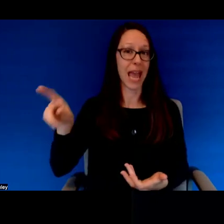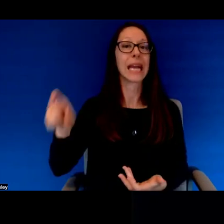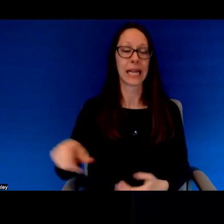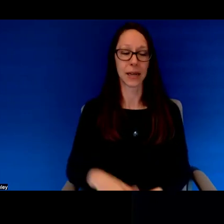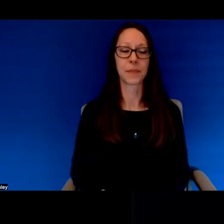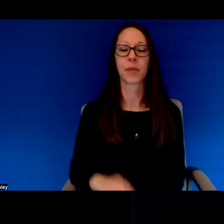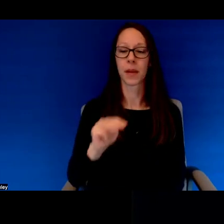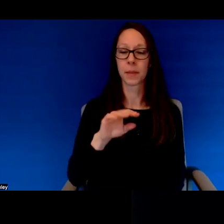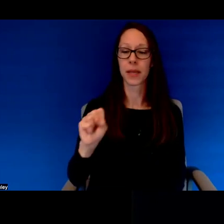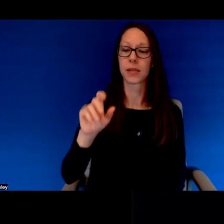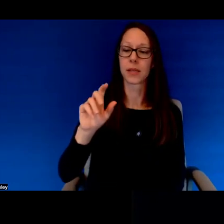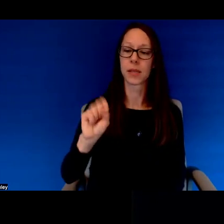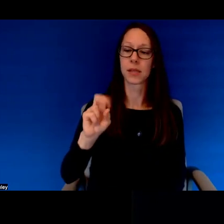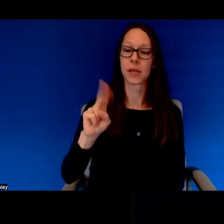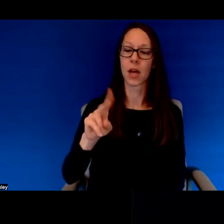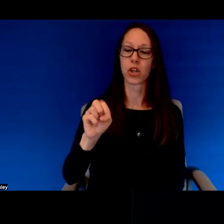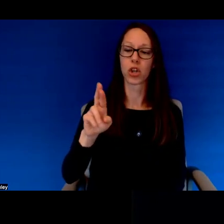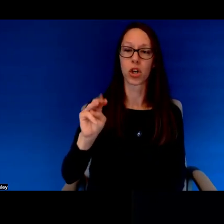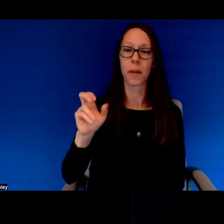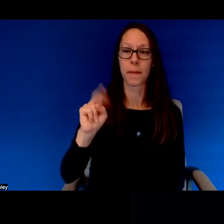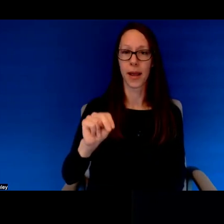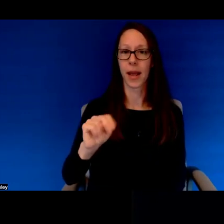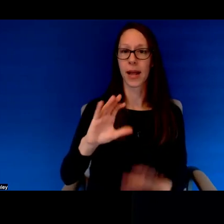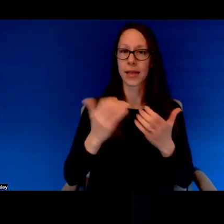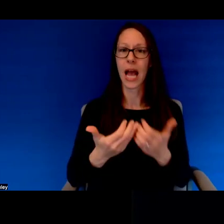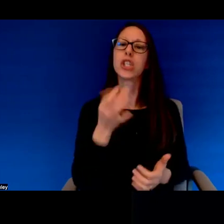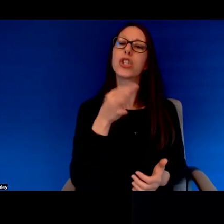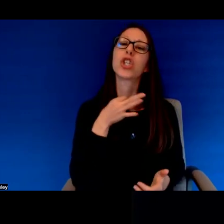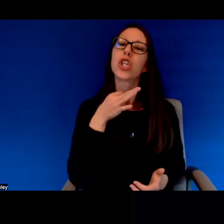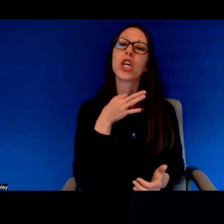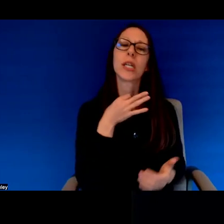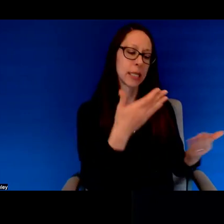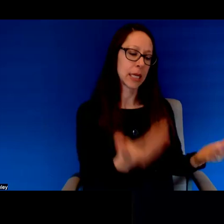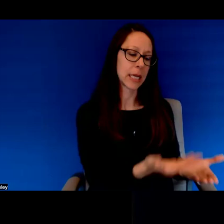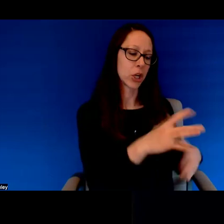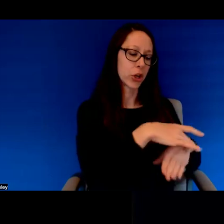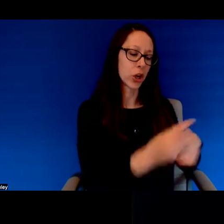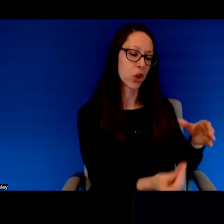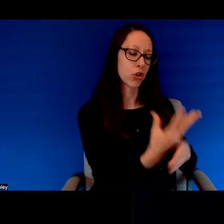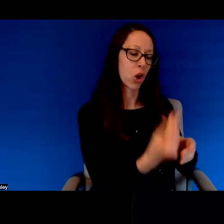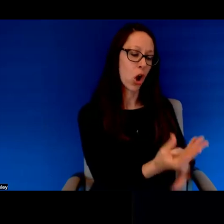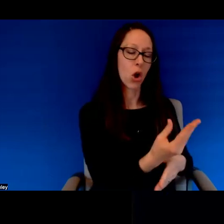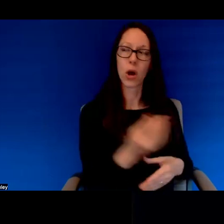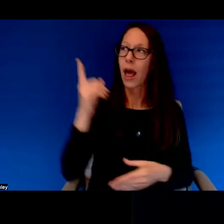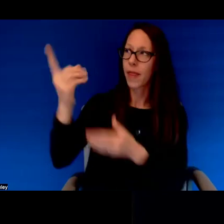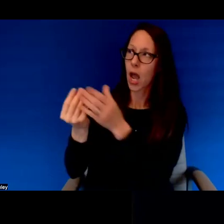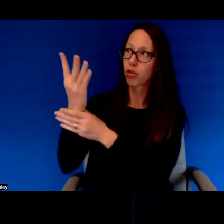know, will the food that's grown on the moon taste the same as the food that's grown here on Earth?